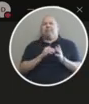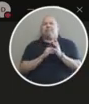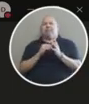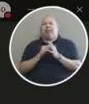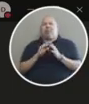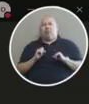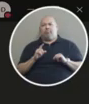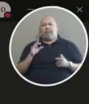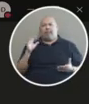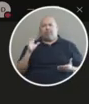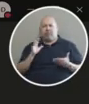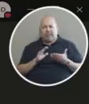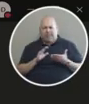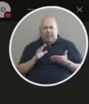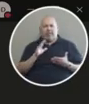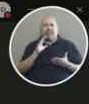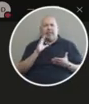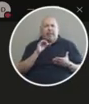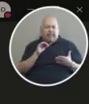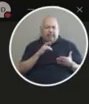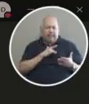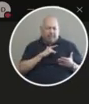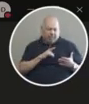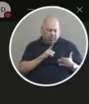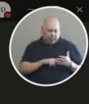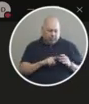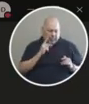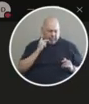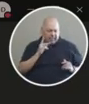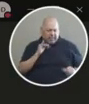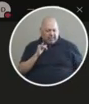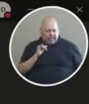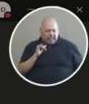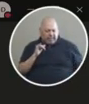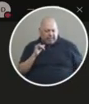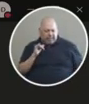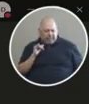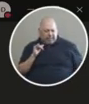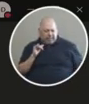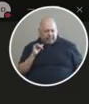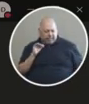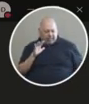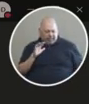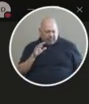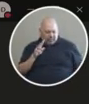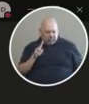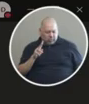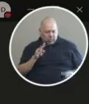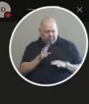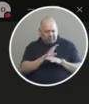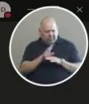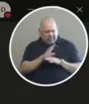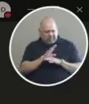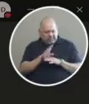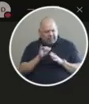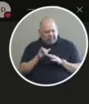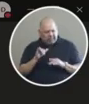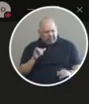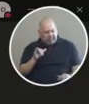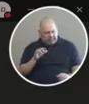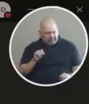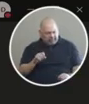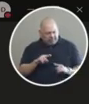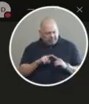be able to draw down. Typically, what you see is that there's about 52 businesses that